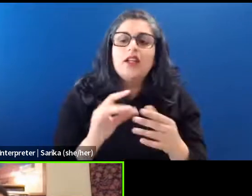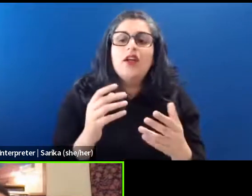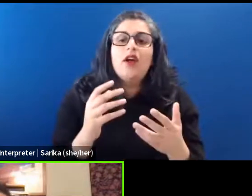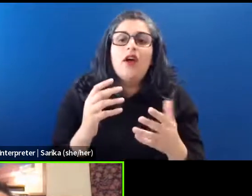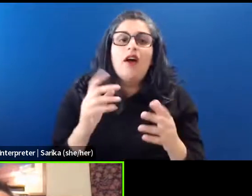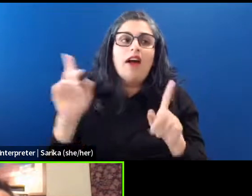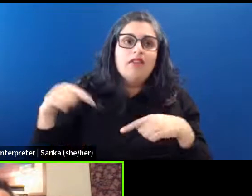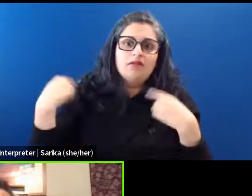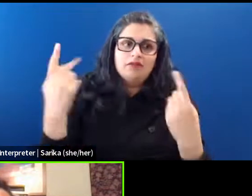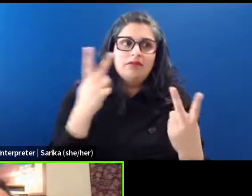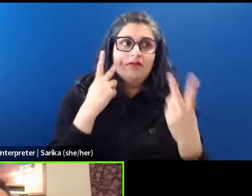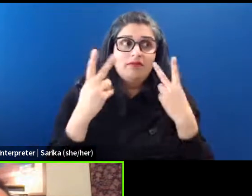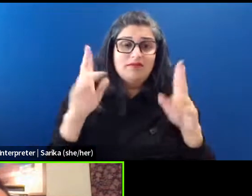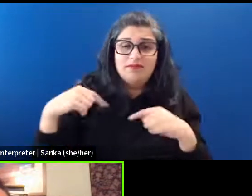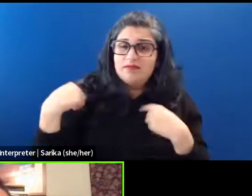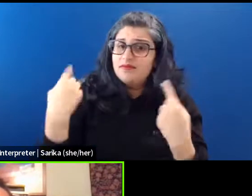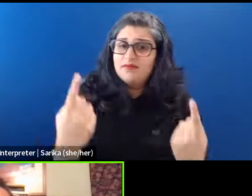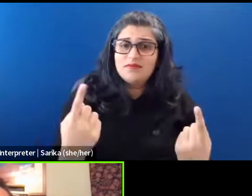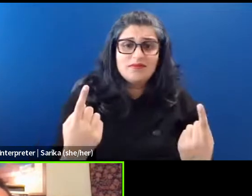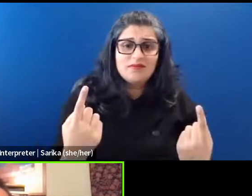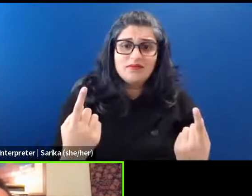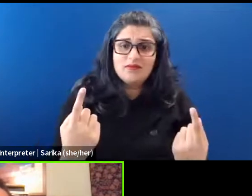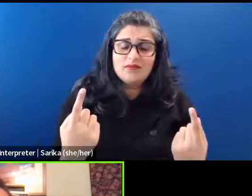so far from the